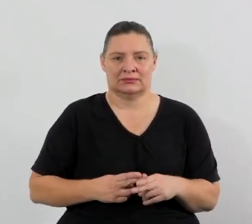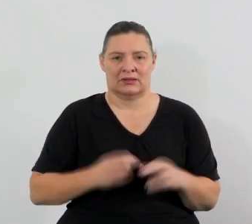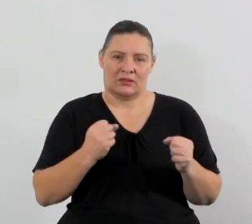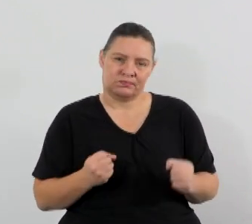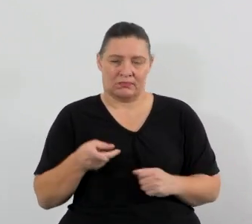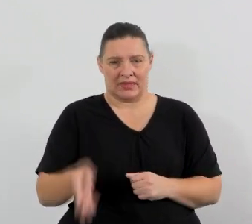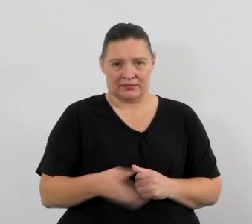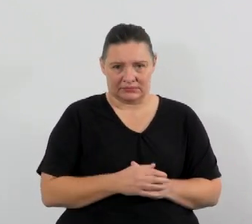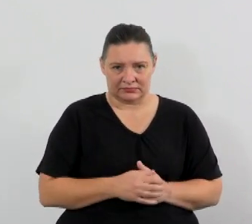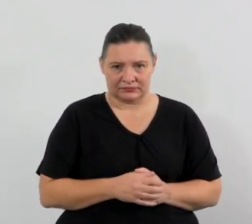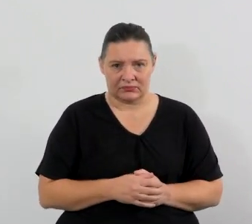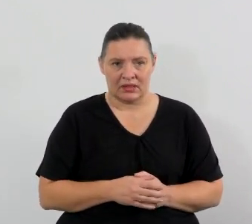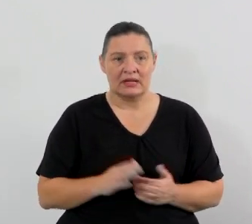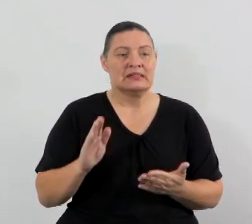toilets.